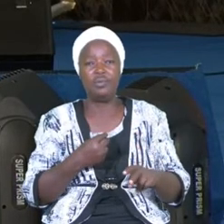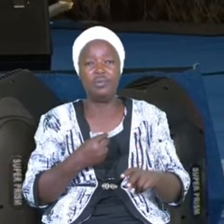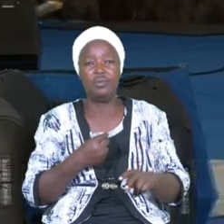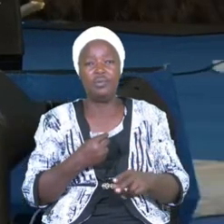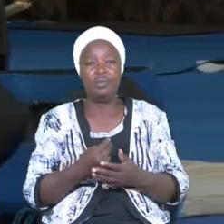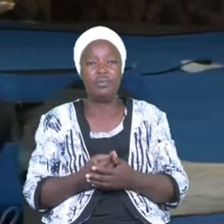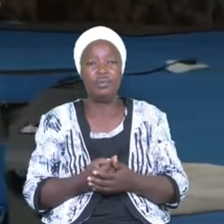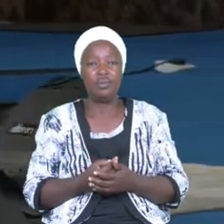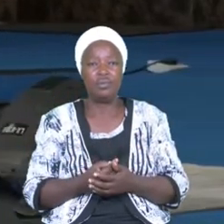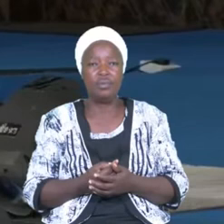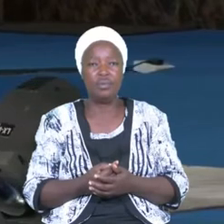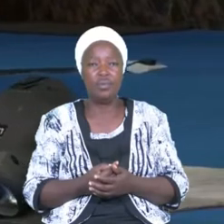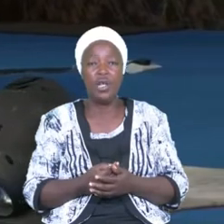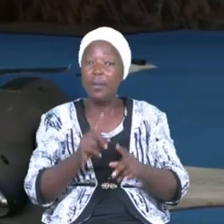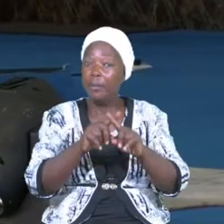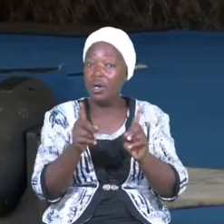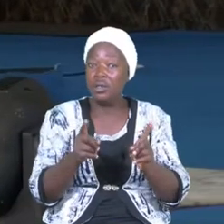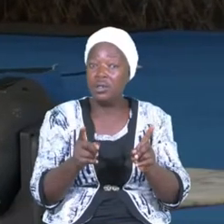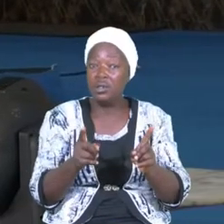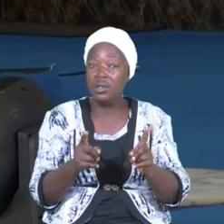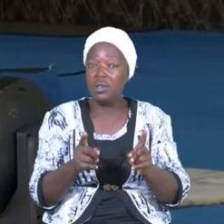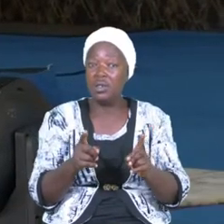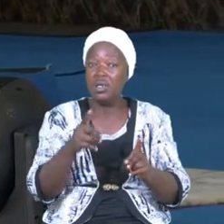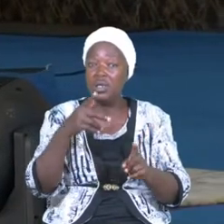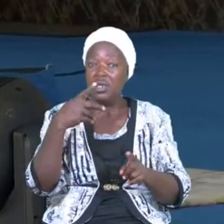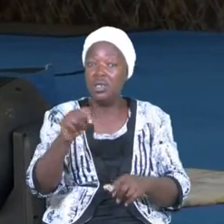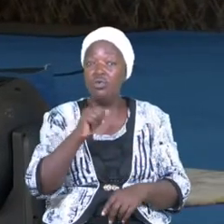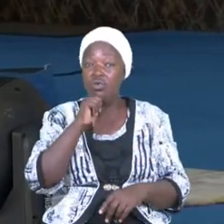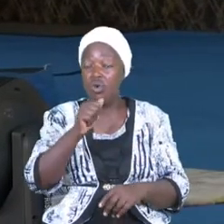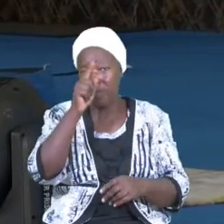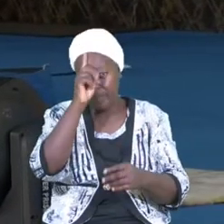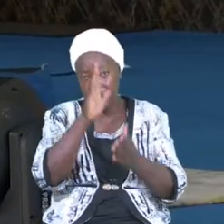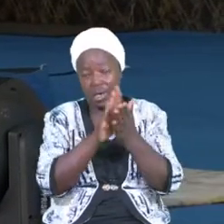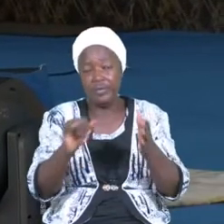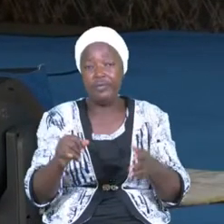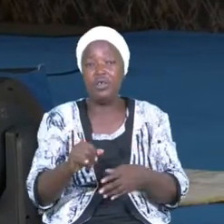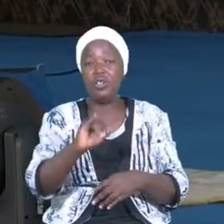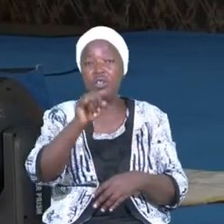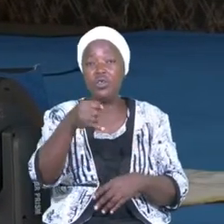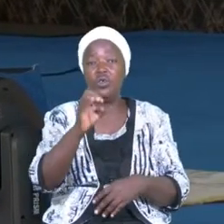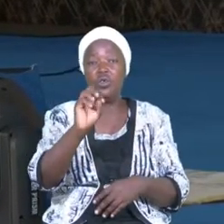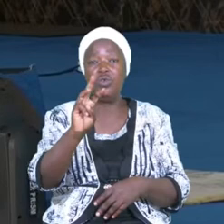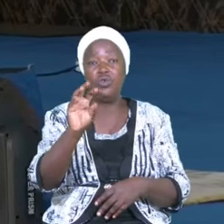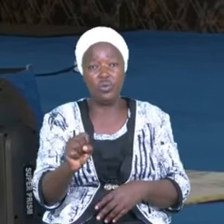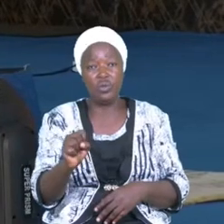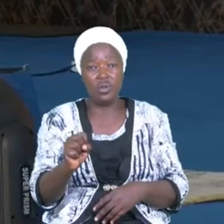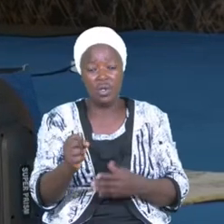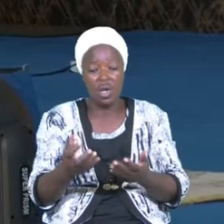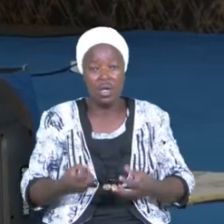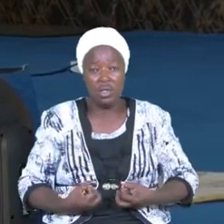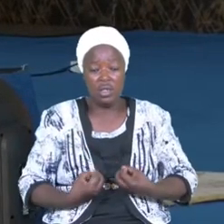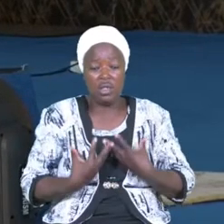it says, but the unbelieving Jews stirred up the